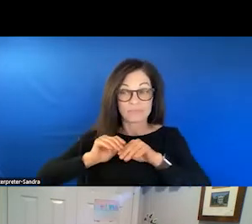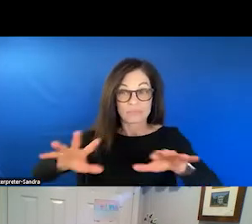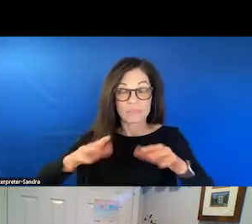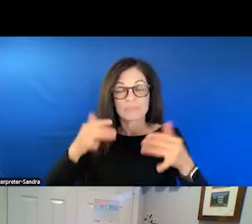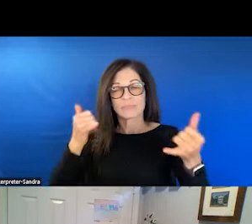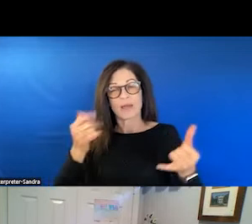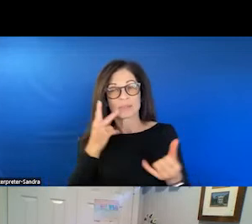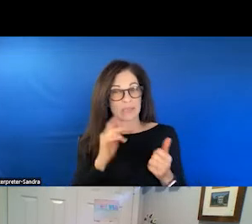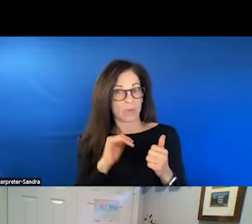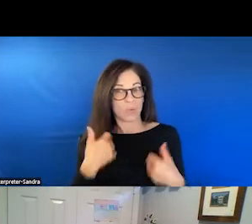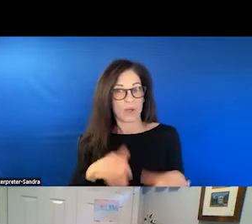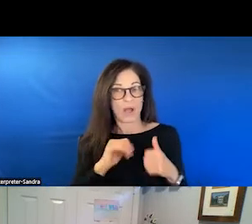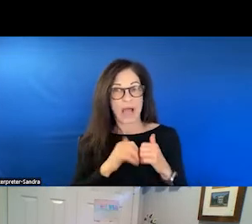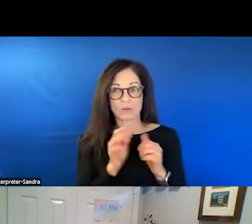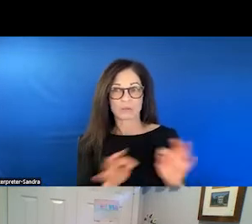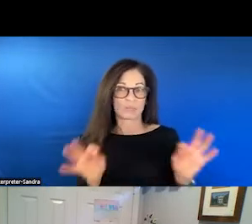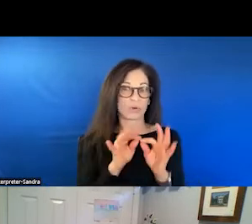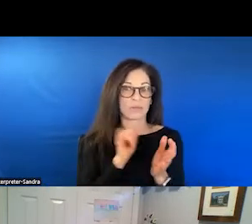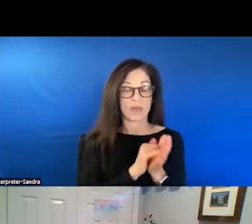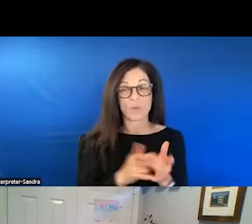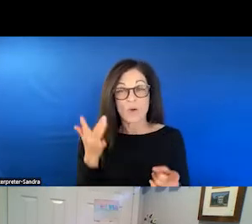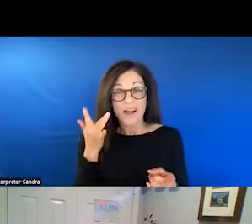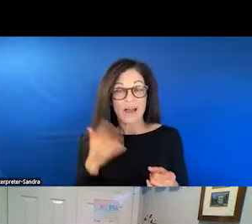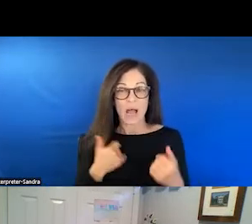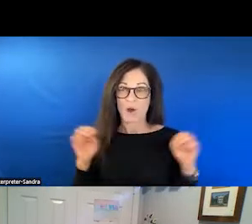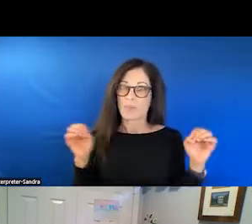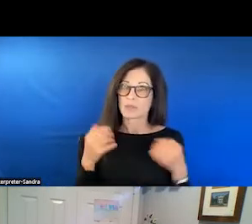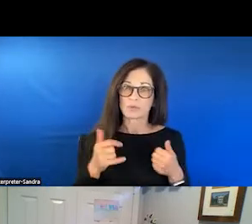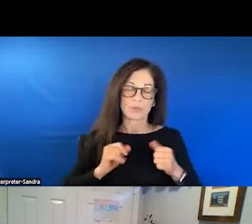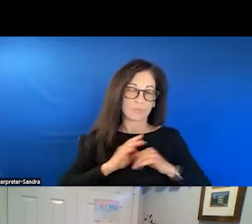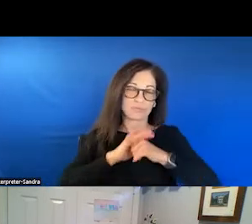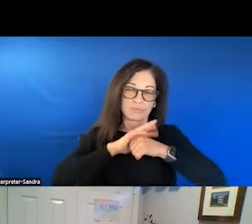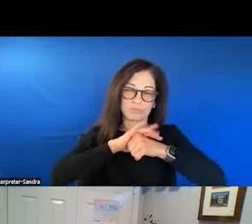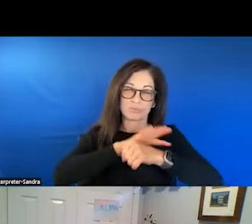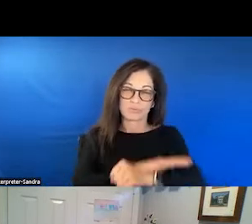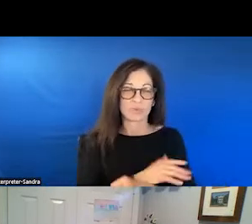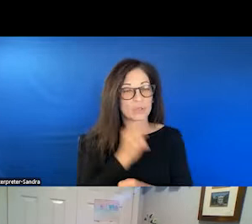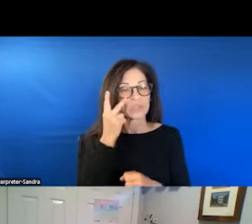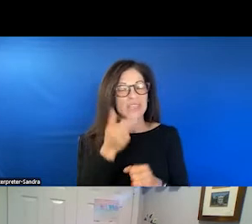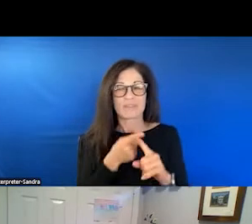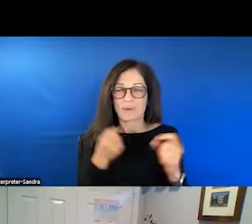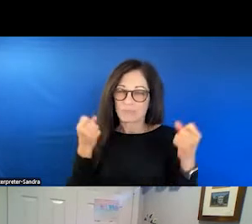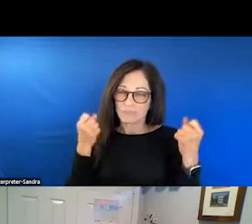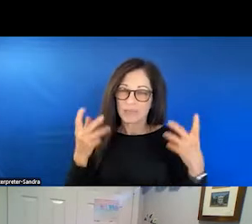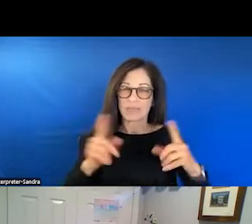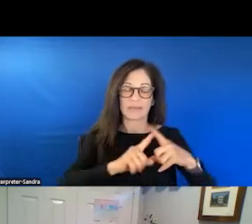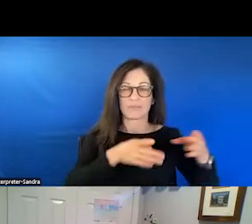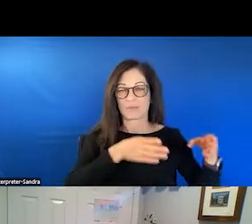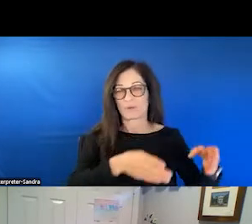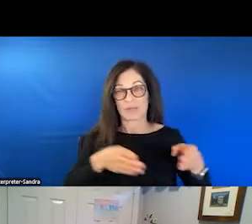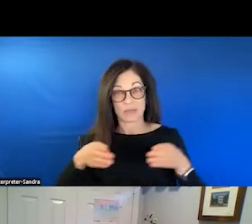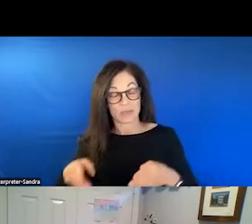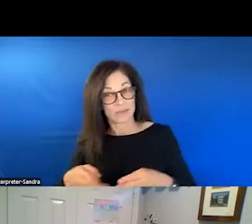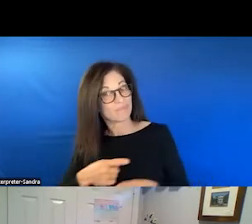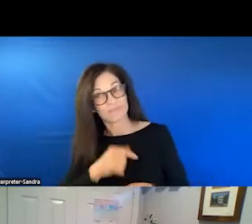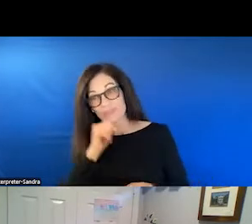that's going to be, because our emergency rooms are flooded. And you can look at the flooding from multiple capacities, which doesn't help